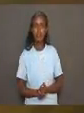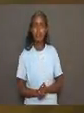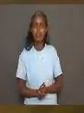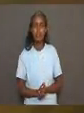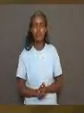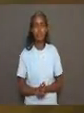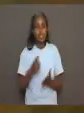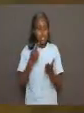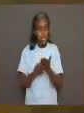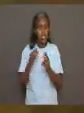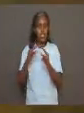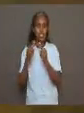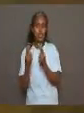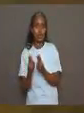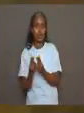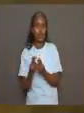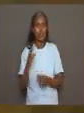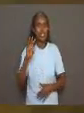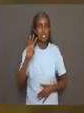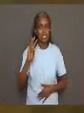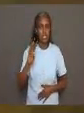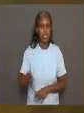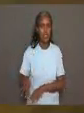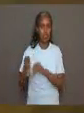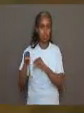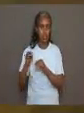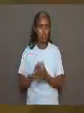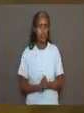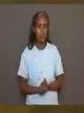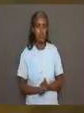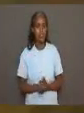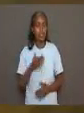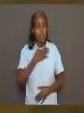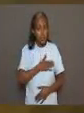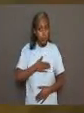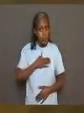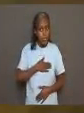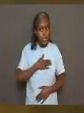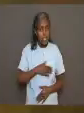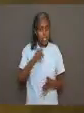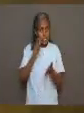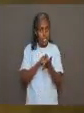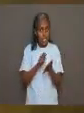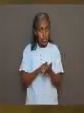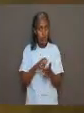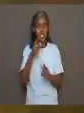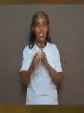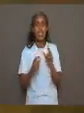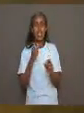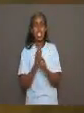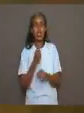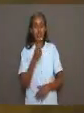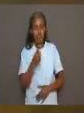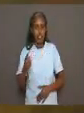Here is a group of 6 students. Please record the age of